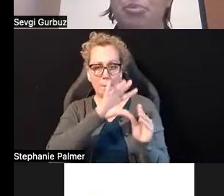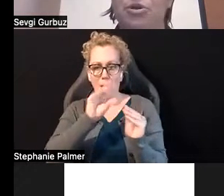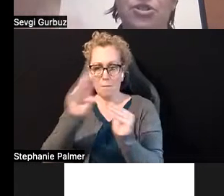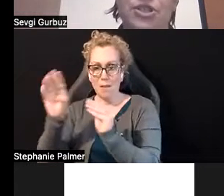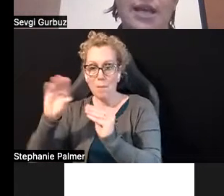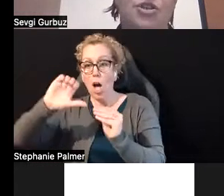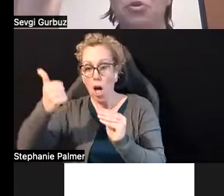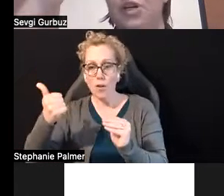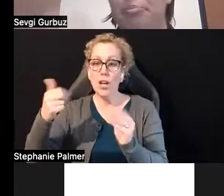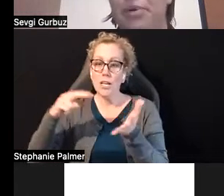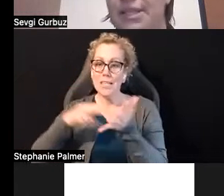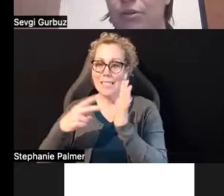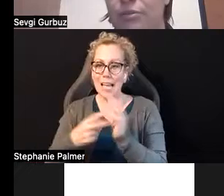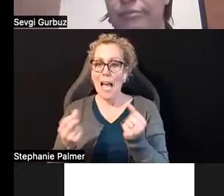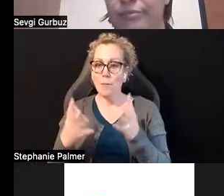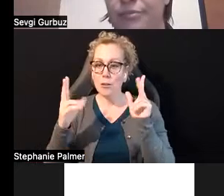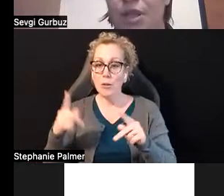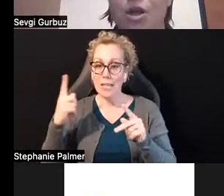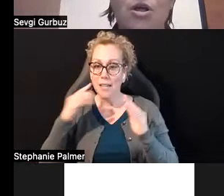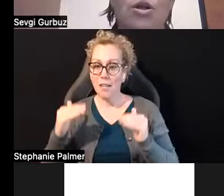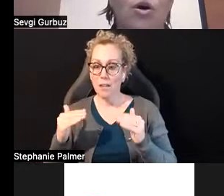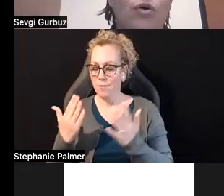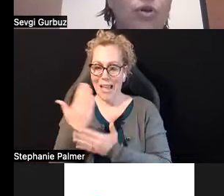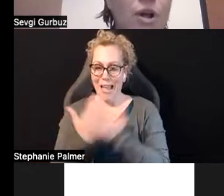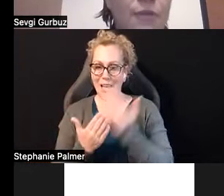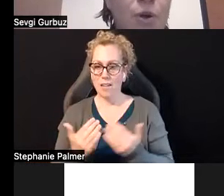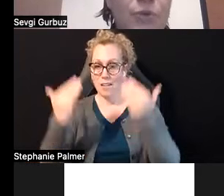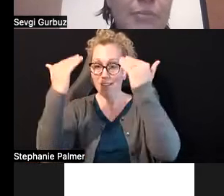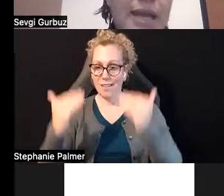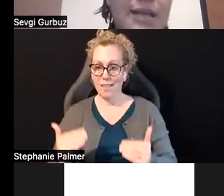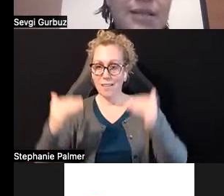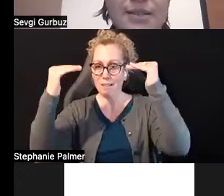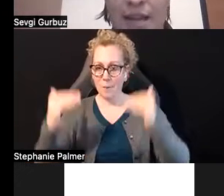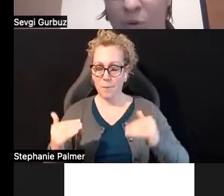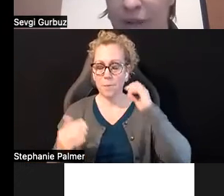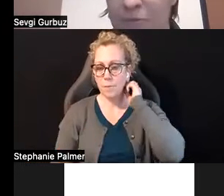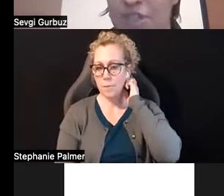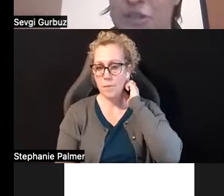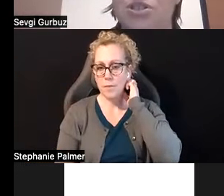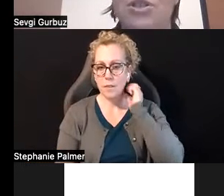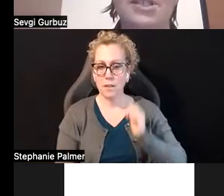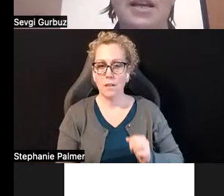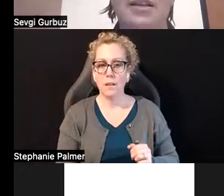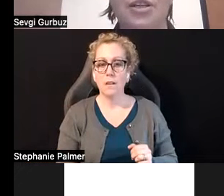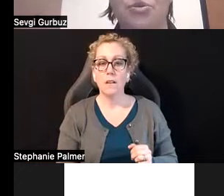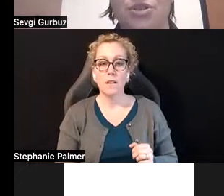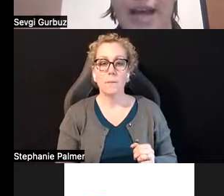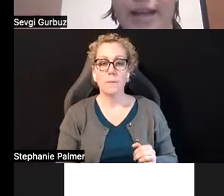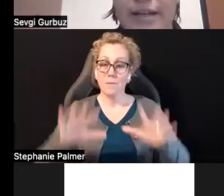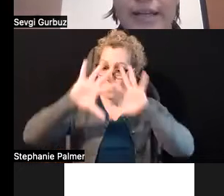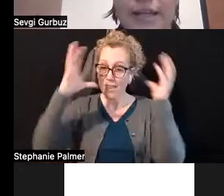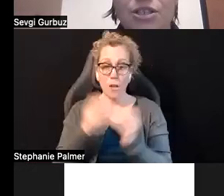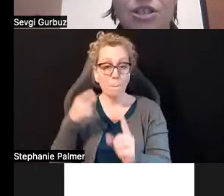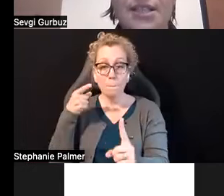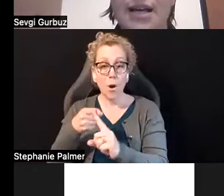how much the person's hand is moving up and down. Overall, though, the main takeaway from these images that I'd like you to